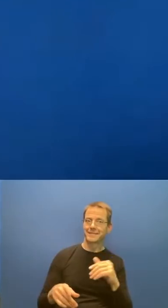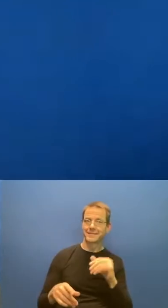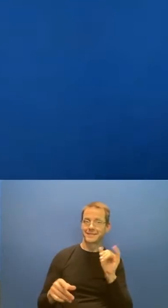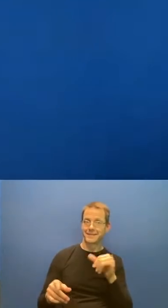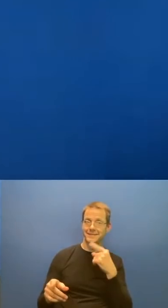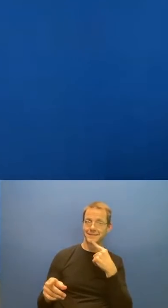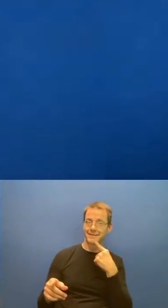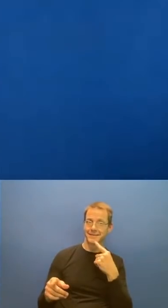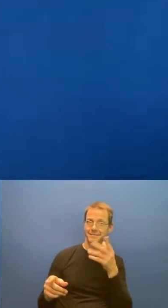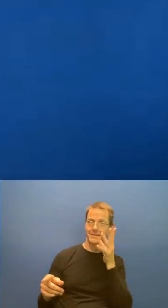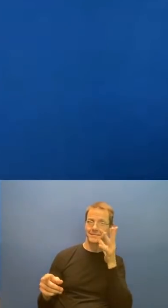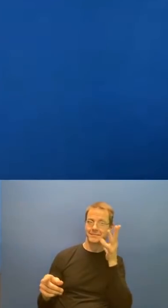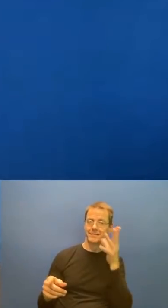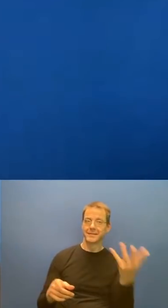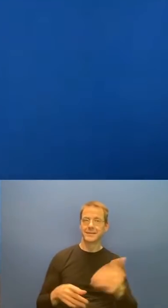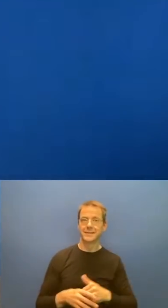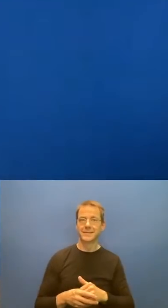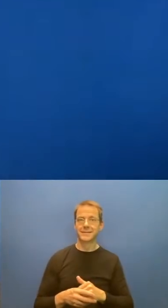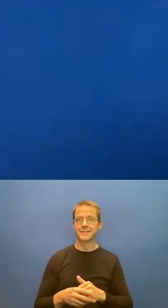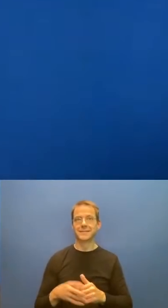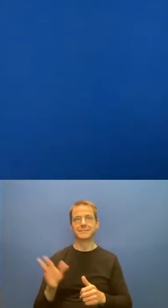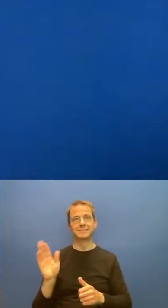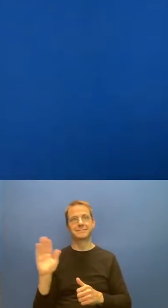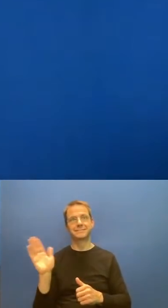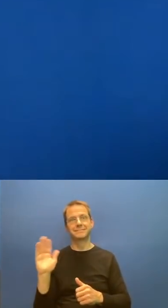Thank you very much, Eleanor.